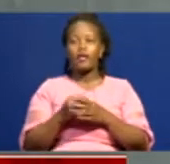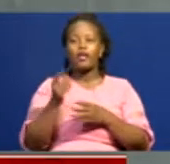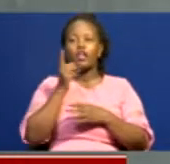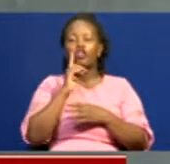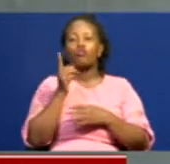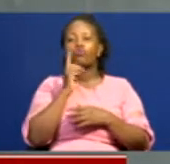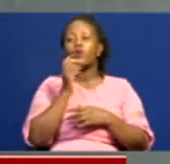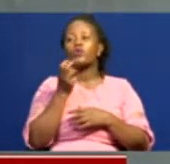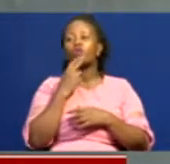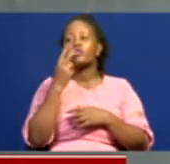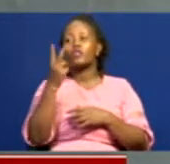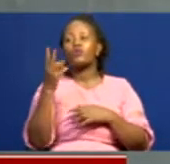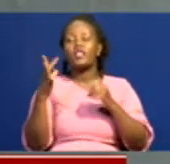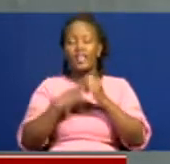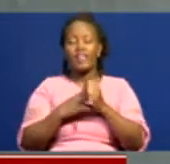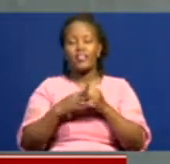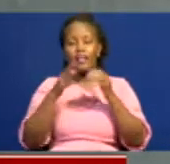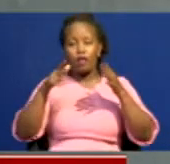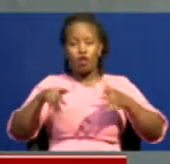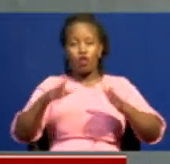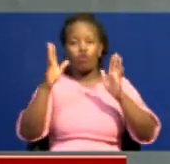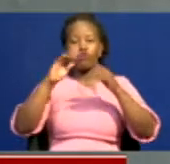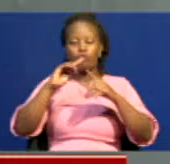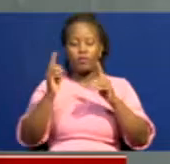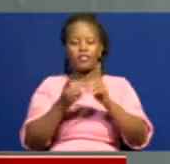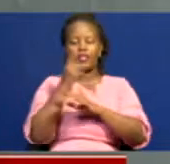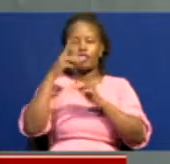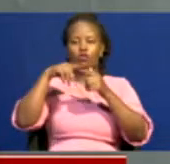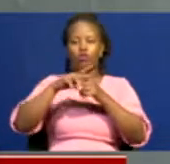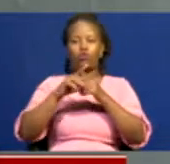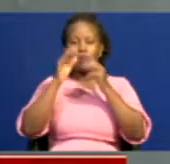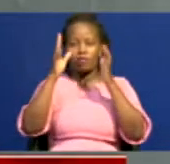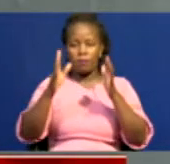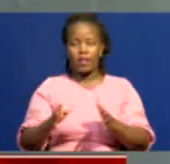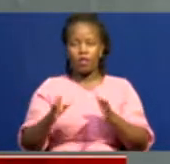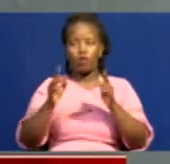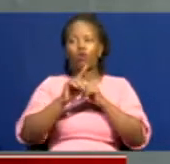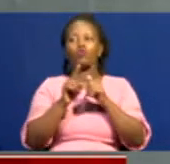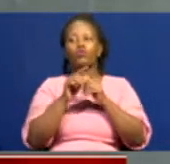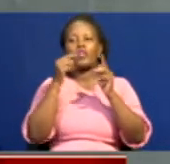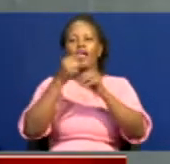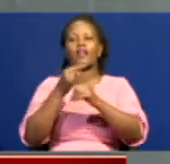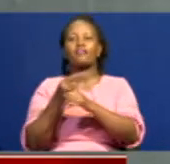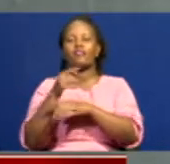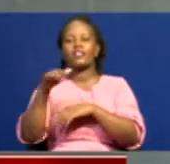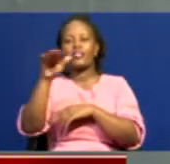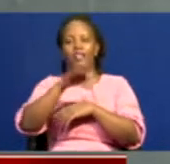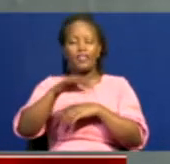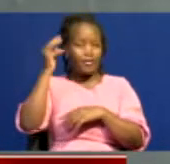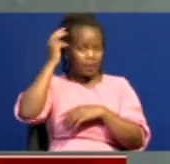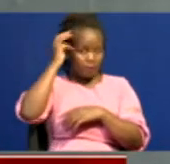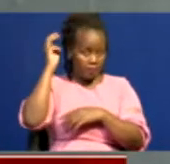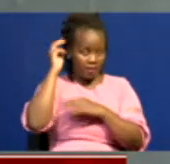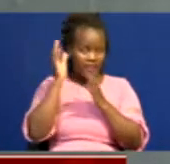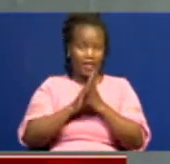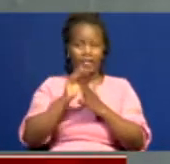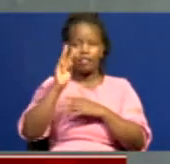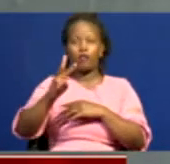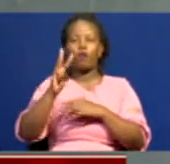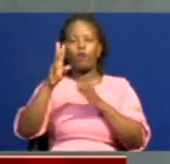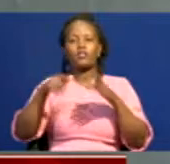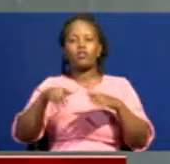include repairs at Malim Tokbub on the Nuno Modugashi Road and Kotulo Mandera on the Wajir Mandera Road. The